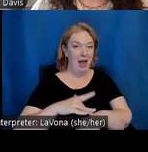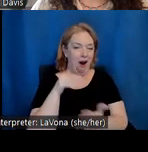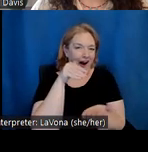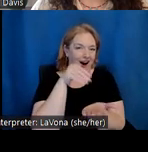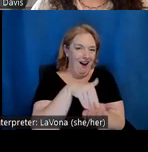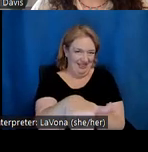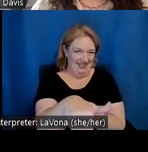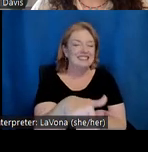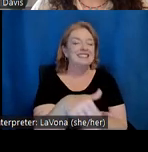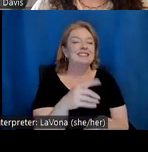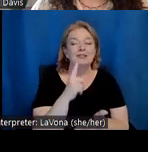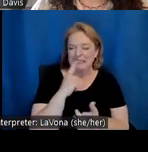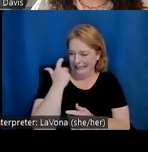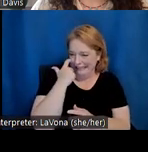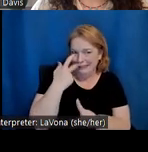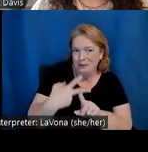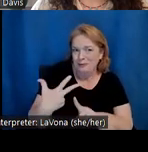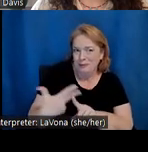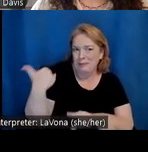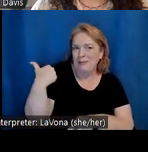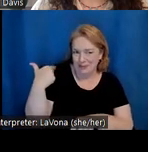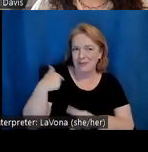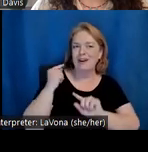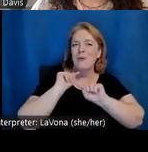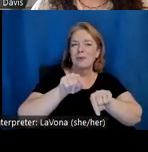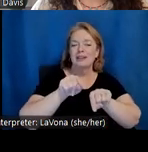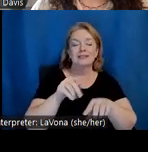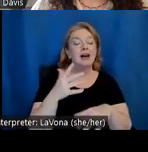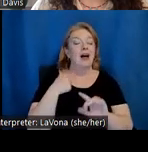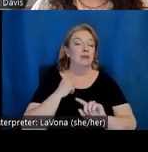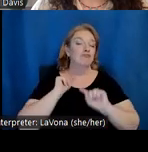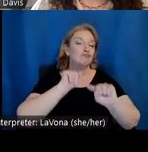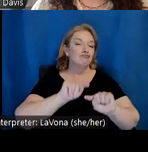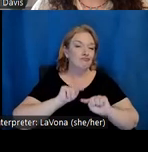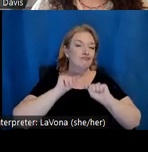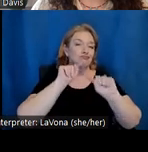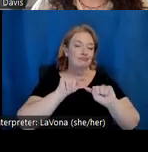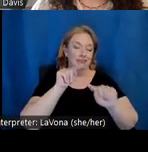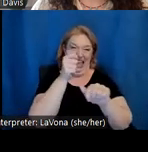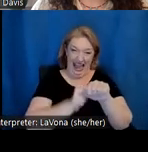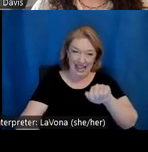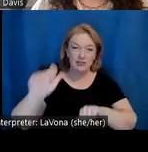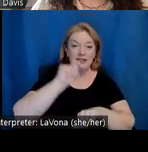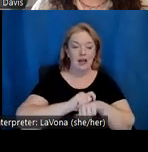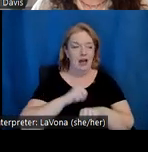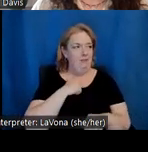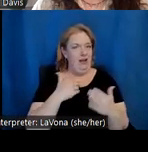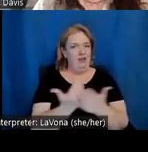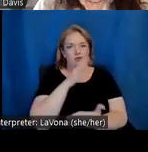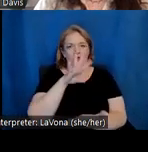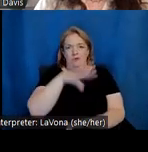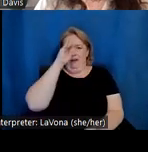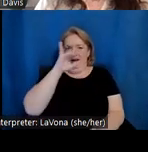most recently just a couple months ago. And every time, without fail, I discover something new. But like